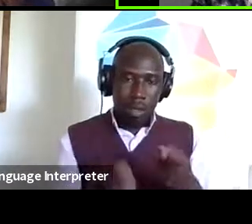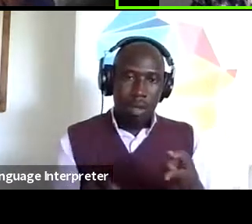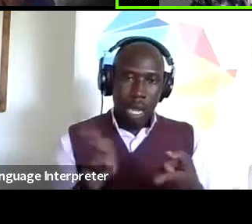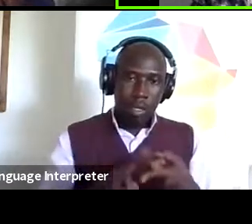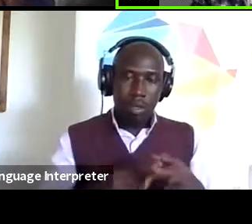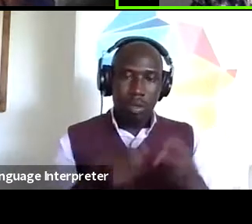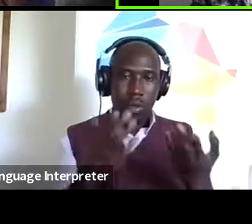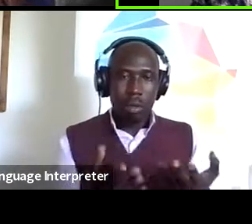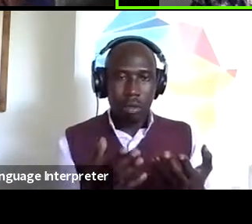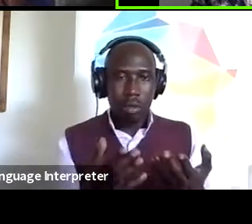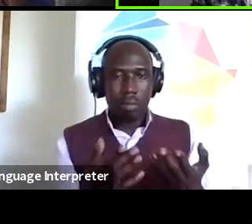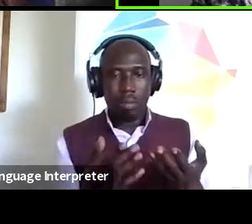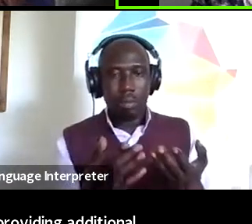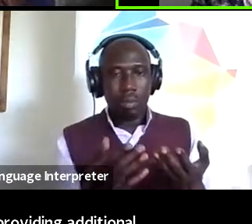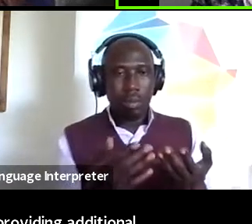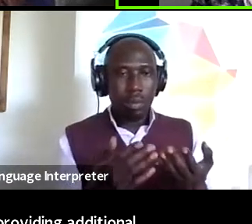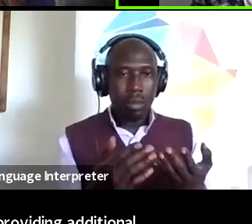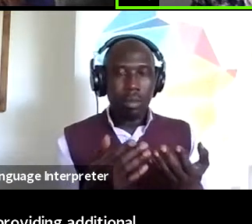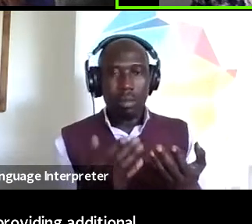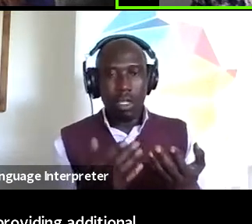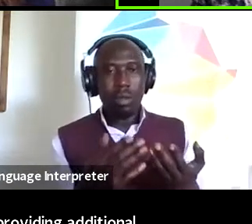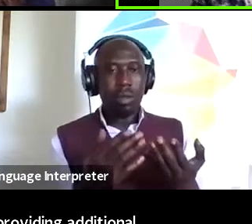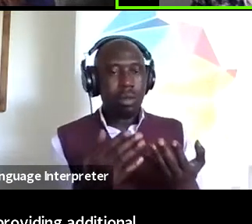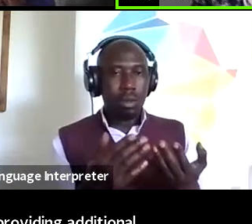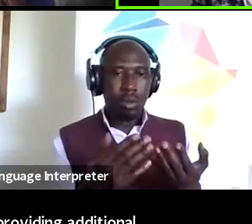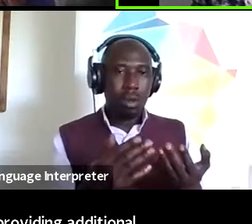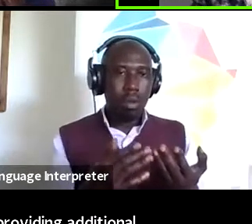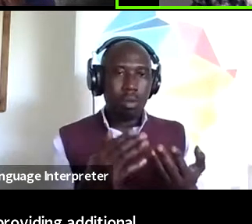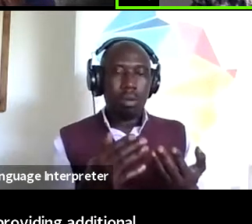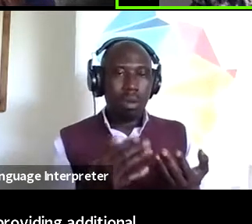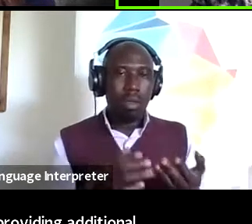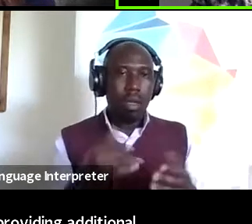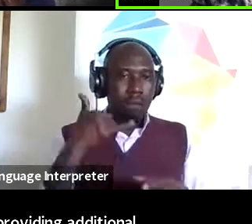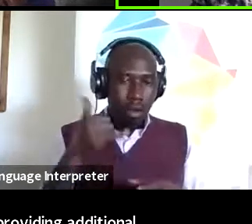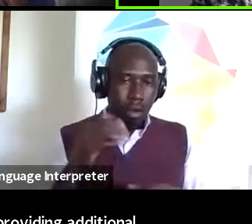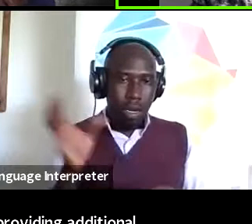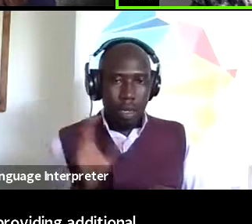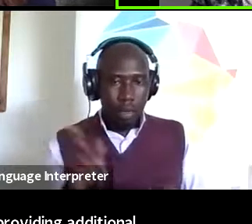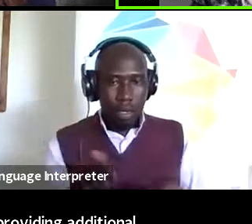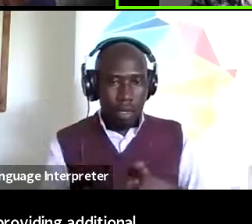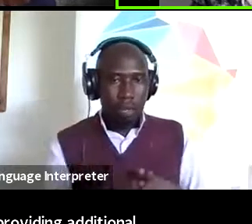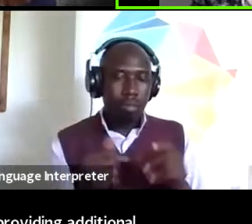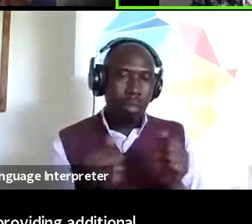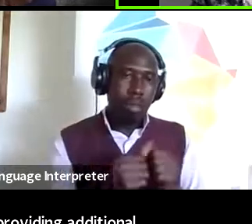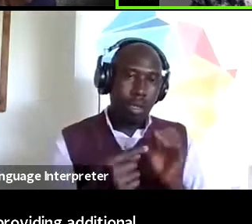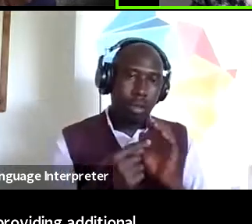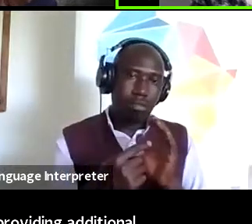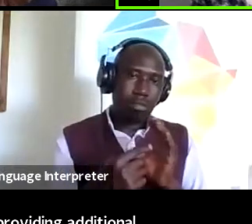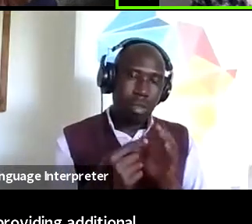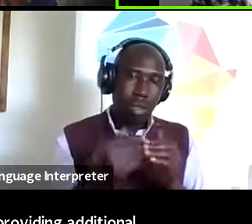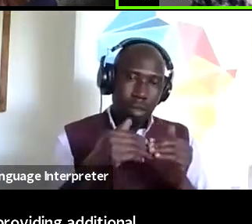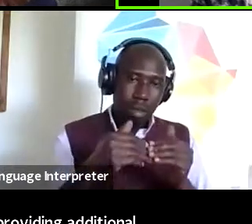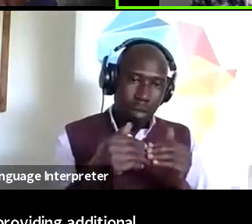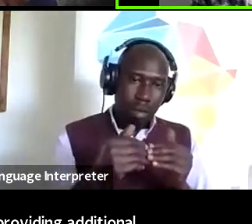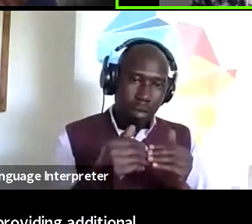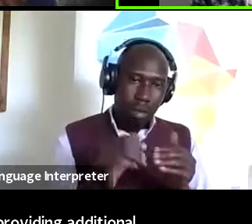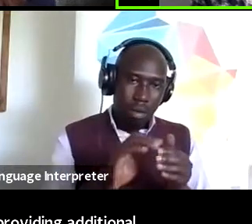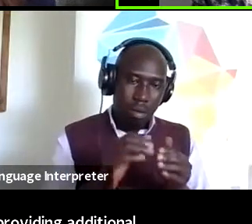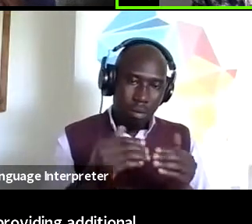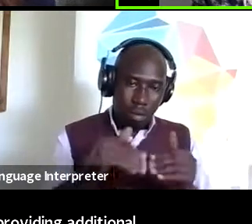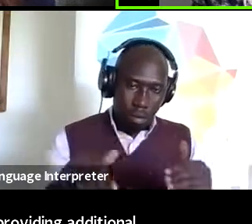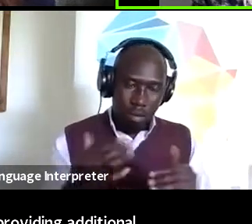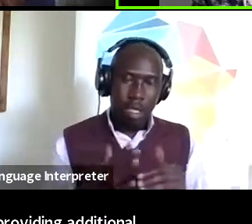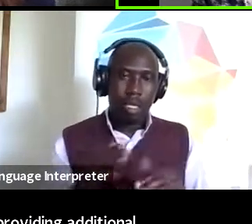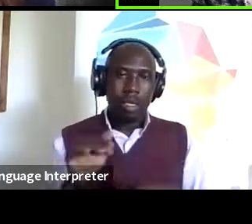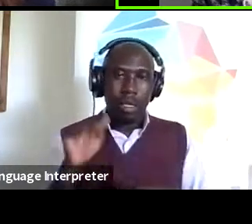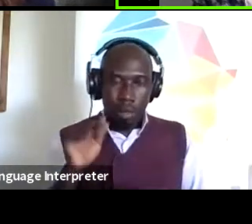spectrum to the mobile network operators and the ISPs. We have examples from Zimbabwe, Kenya, and South Africa, which is also quite